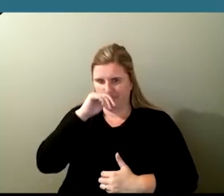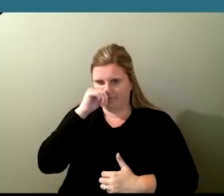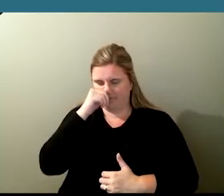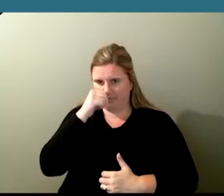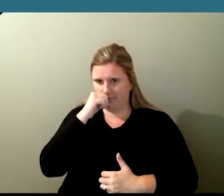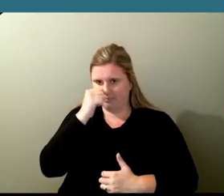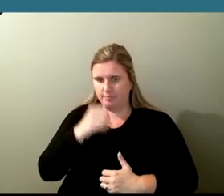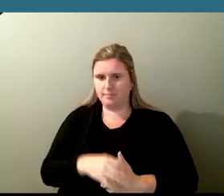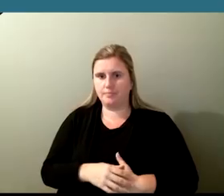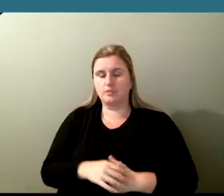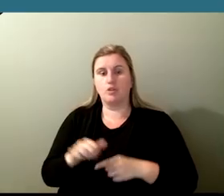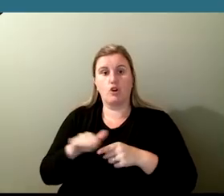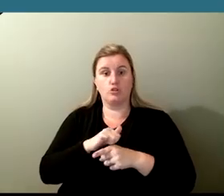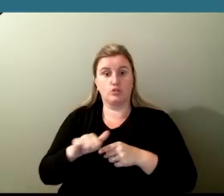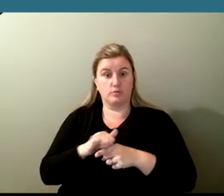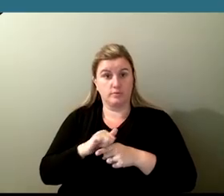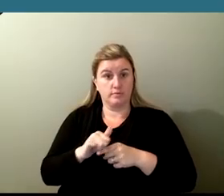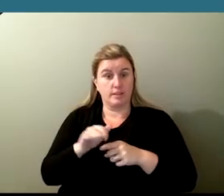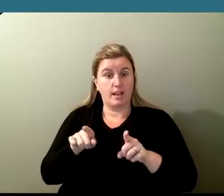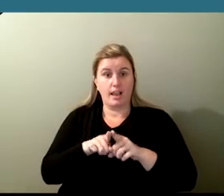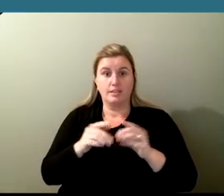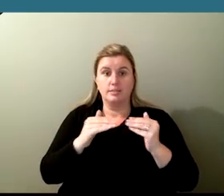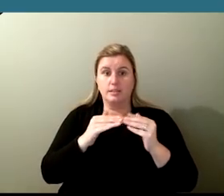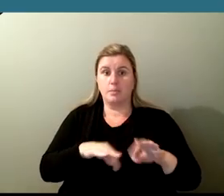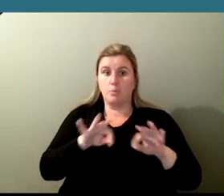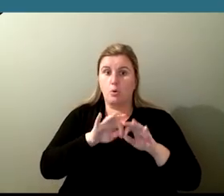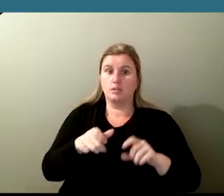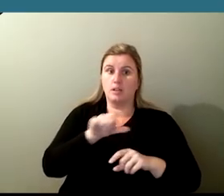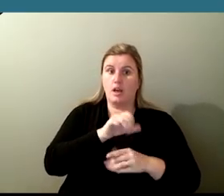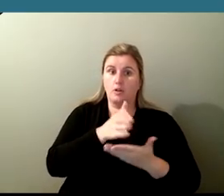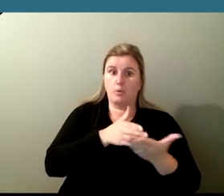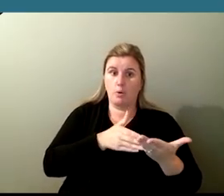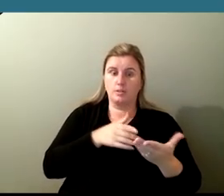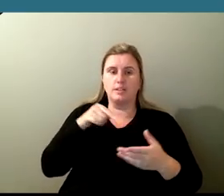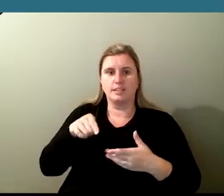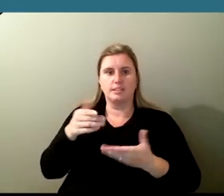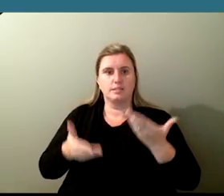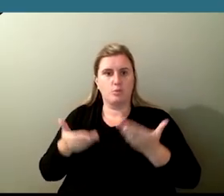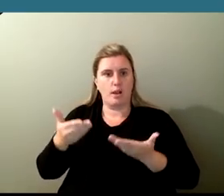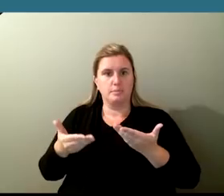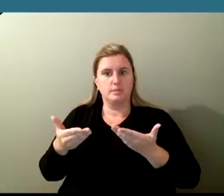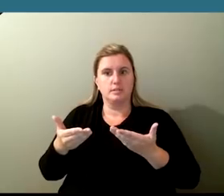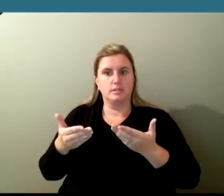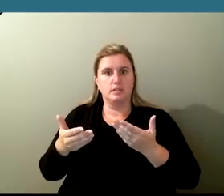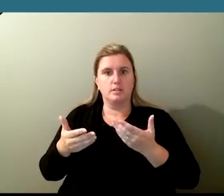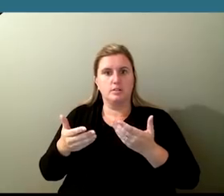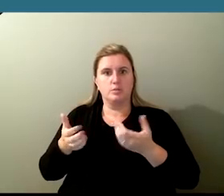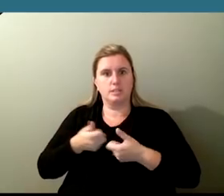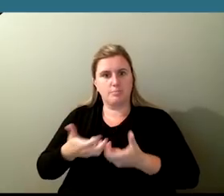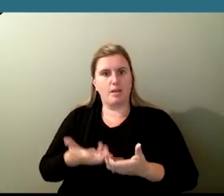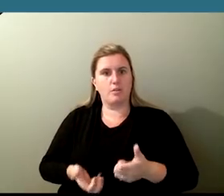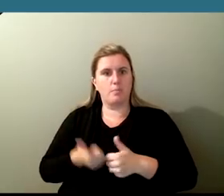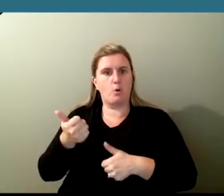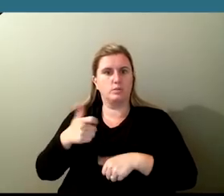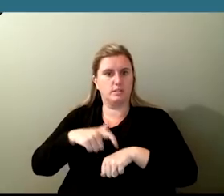Rehearsal. So as important as the other components, this is perhaps where we have to spend the most